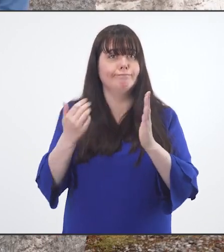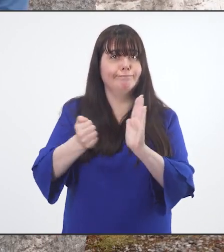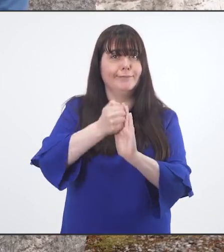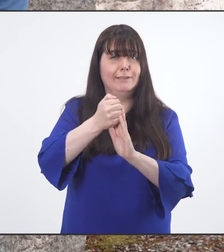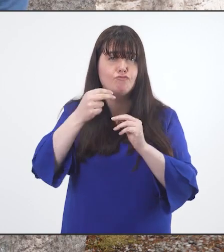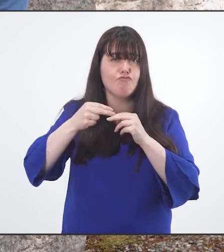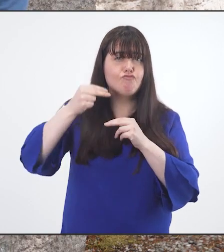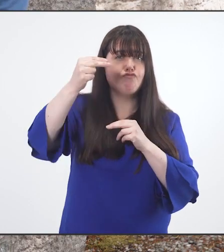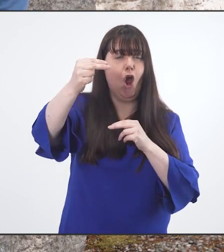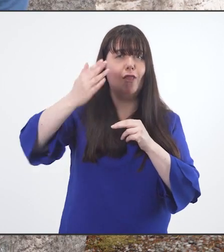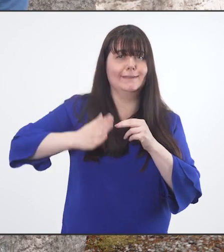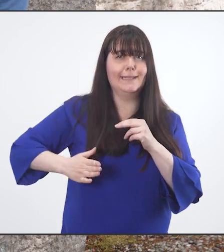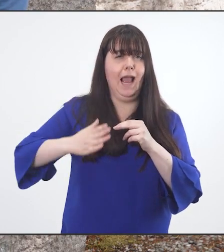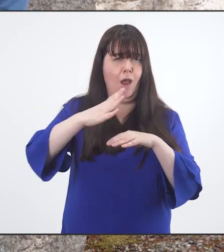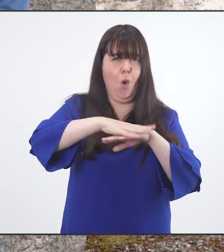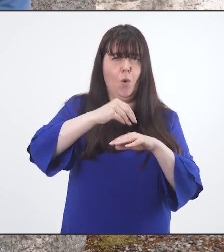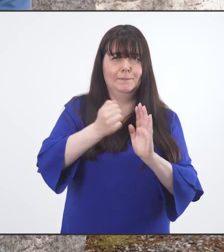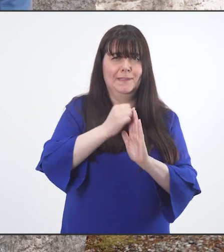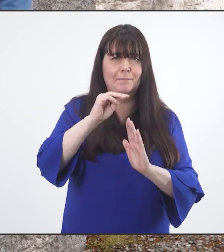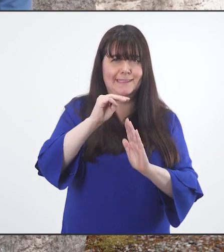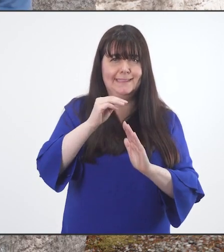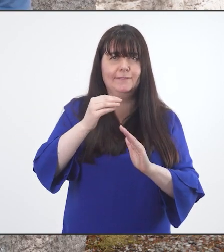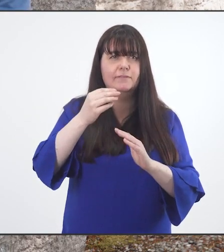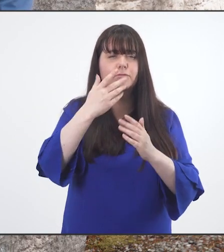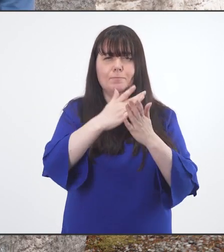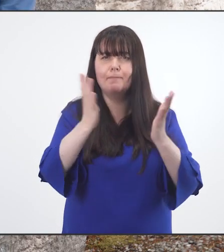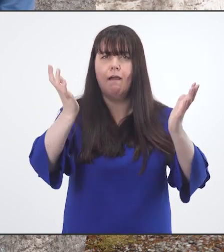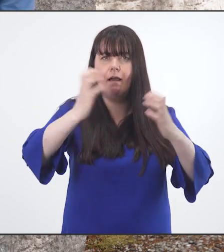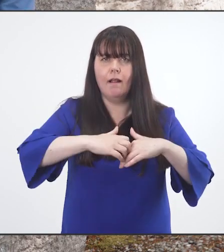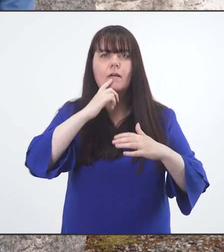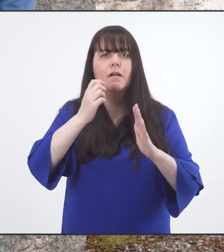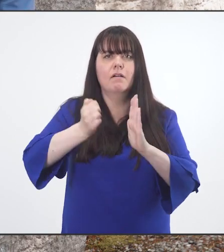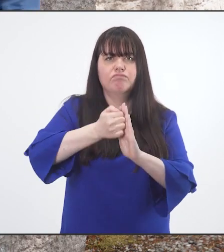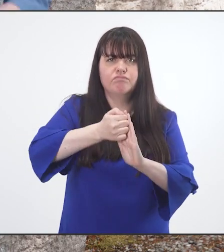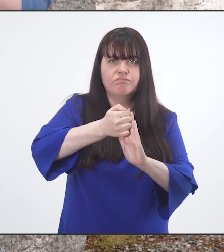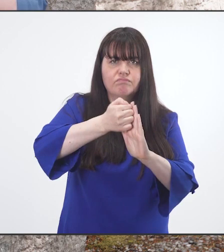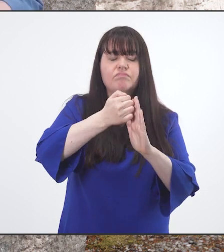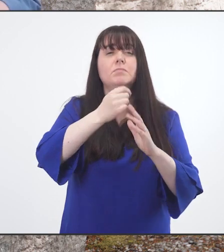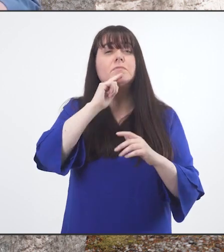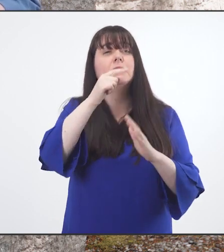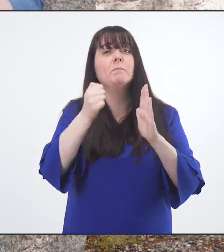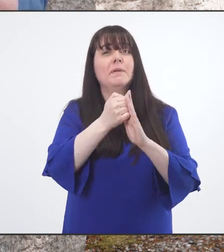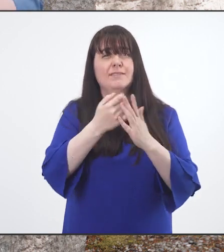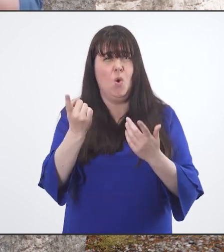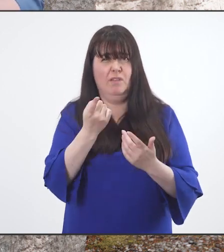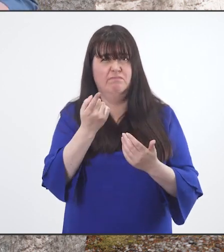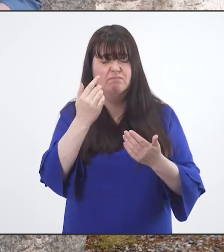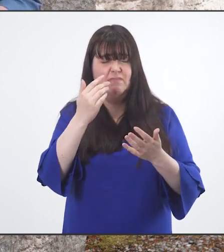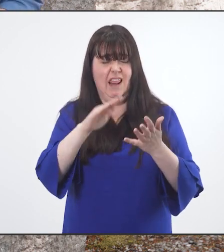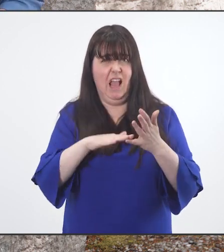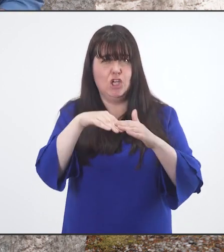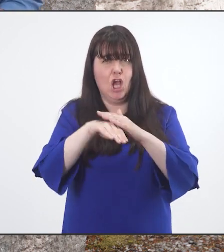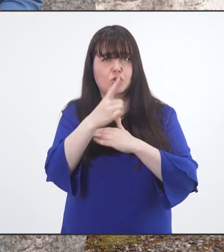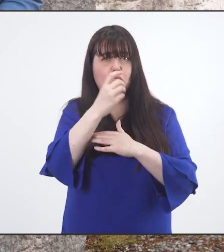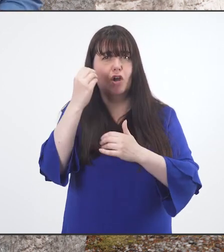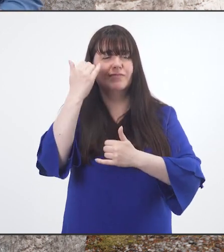a new church was built onto the north side of the medieval building, possibly